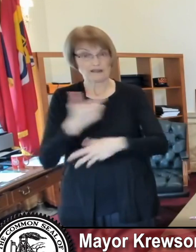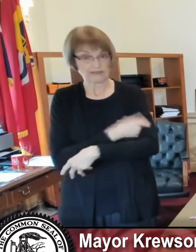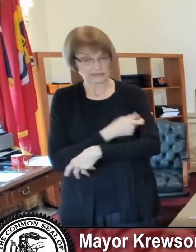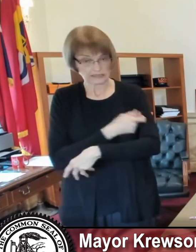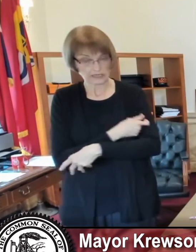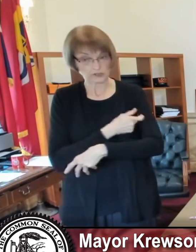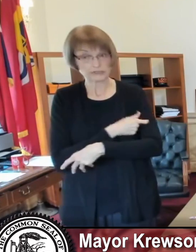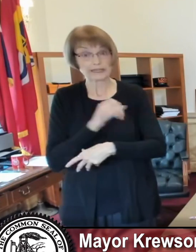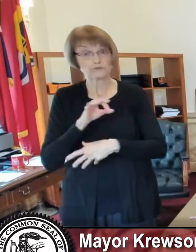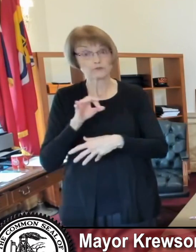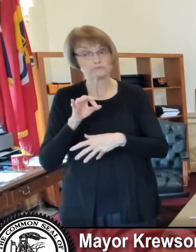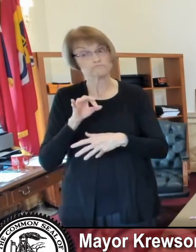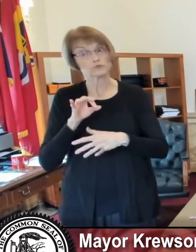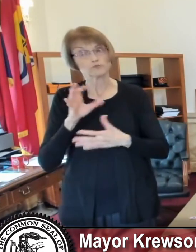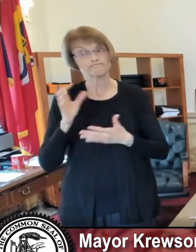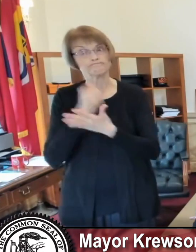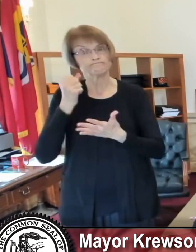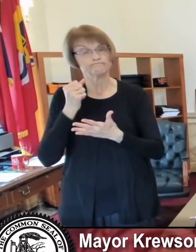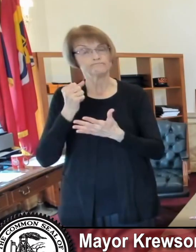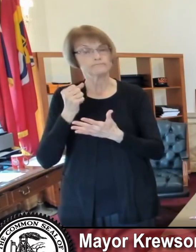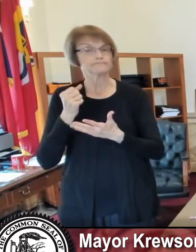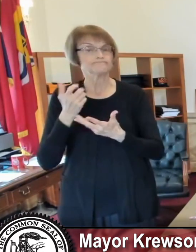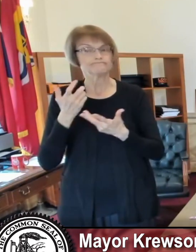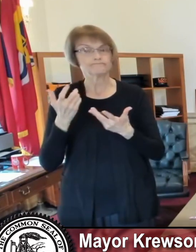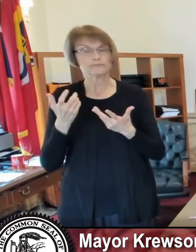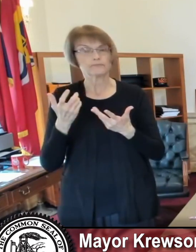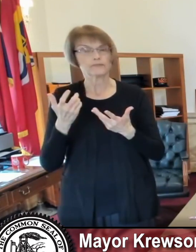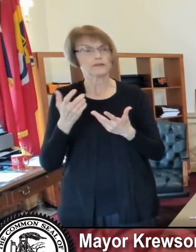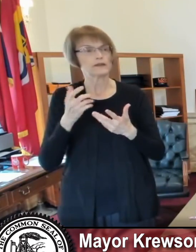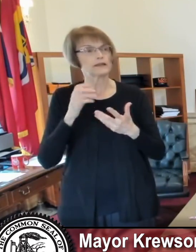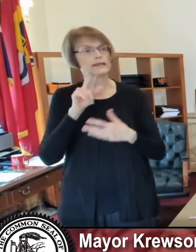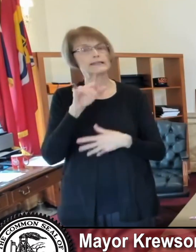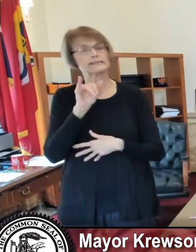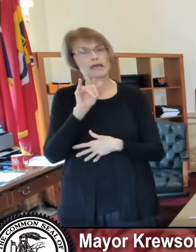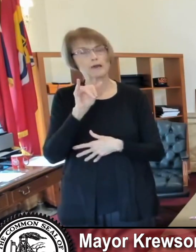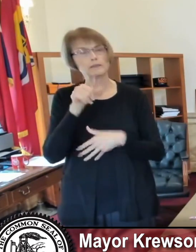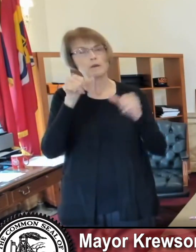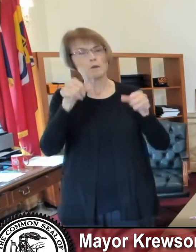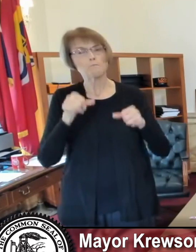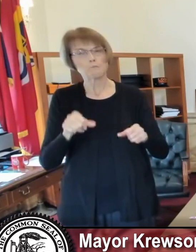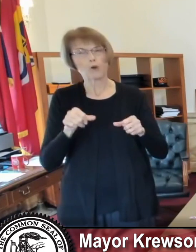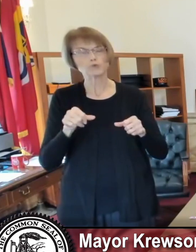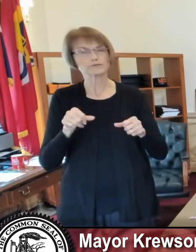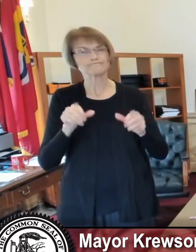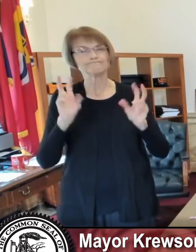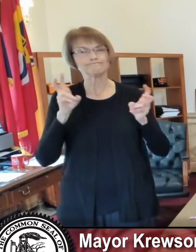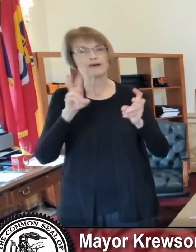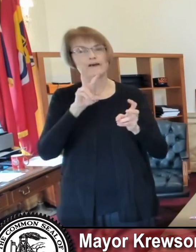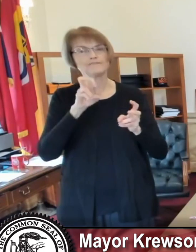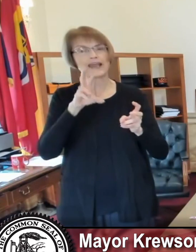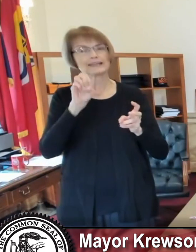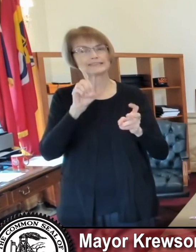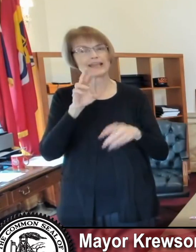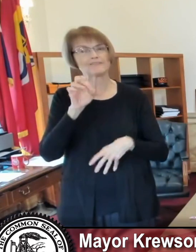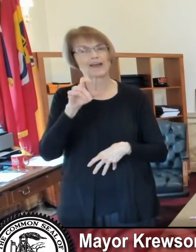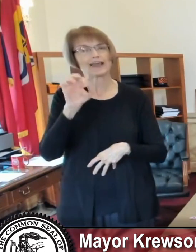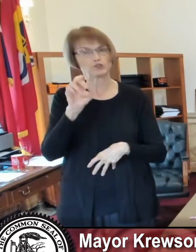to post, Tommy, if you can post, it's called Vaccine Finder, and